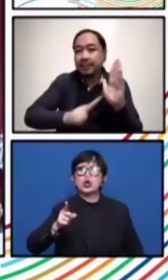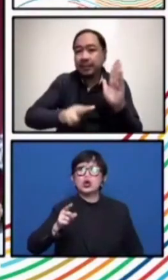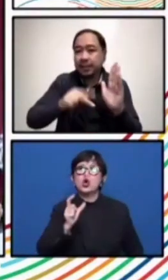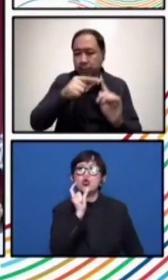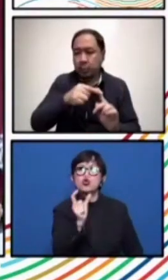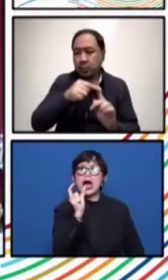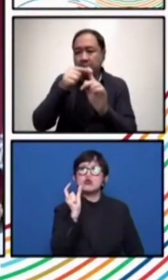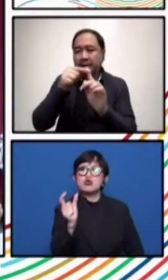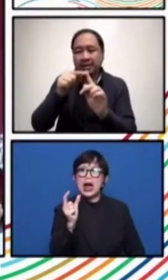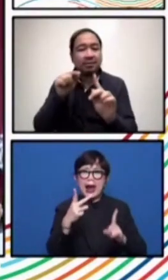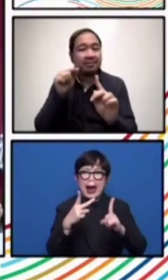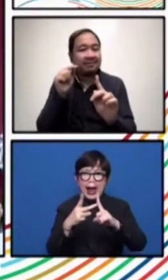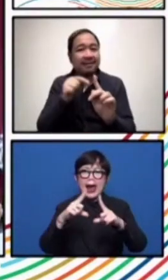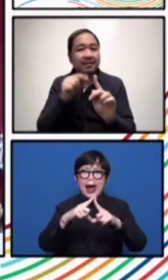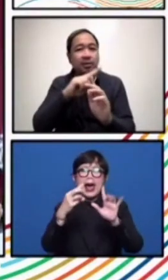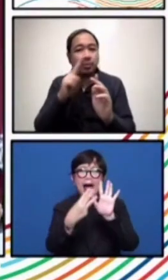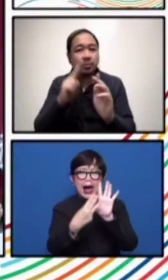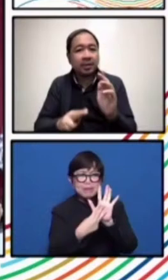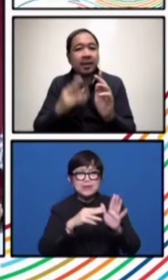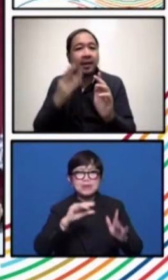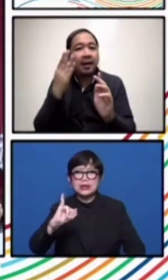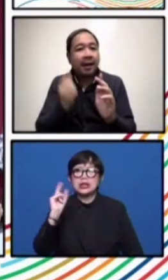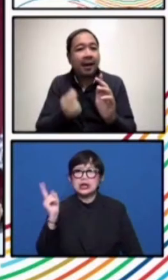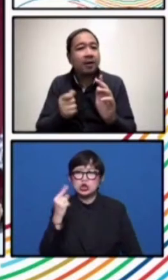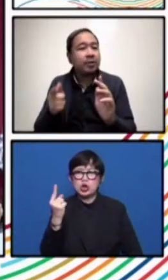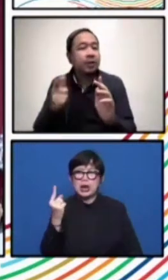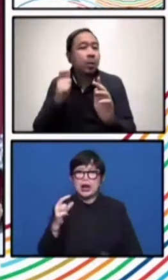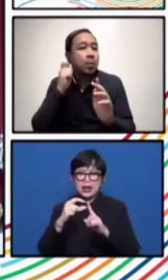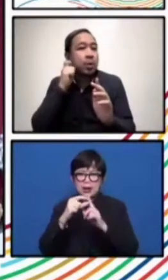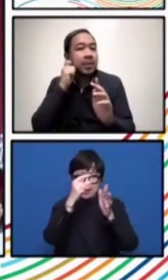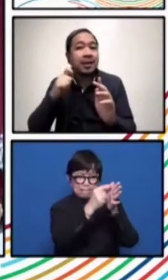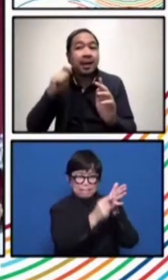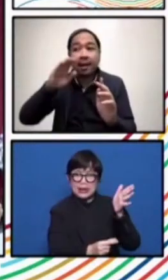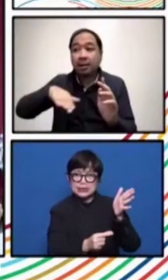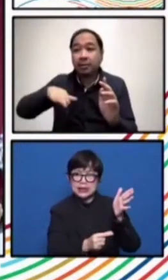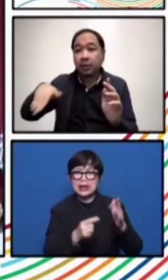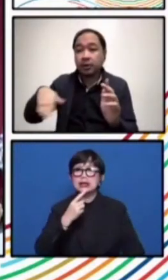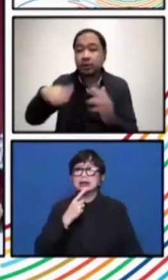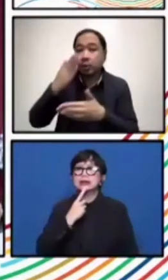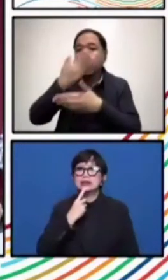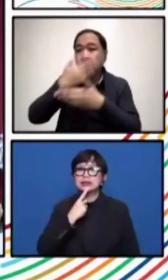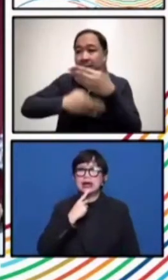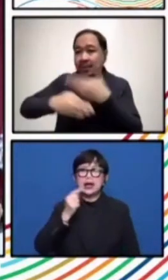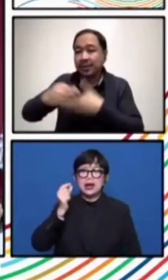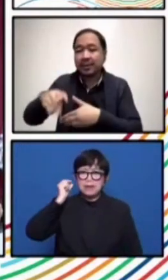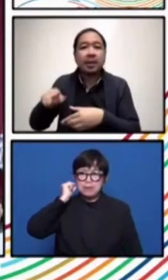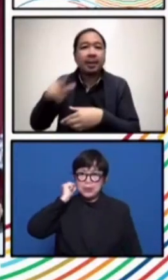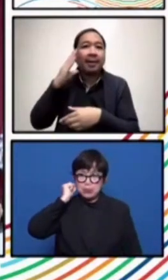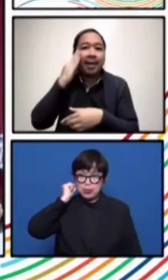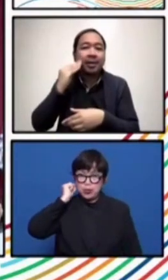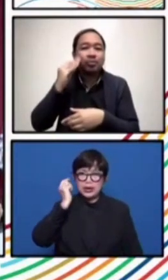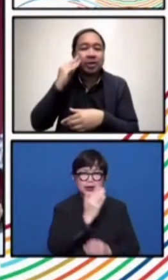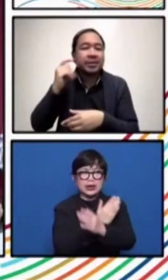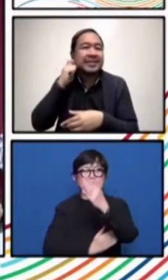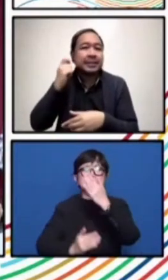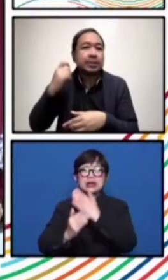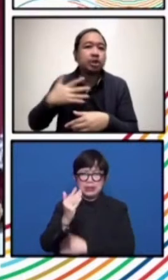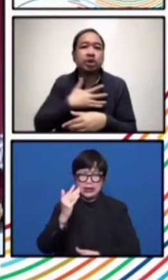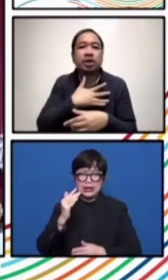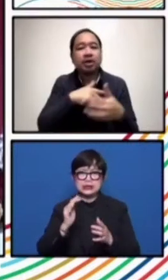has the article and substance for women angle with disabilities who are faced with the gender-based